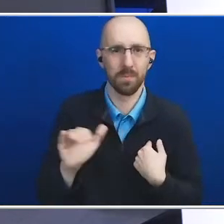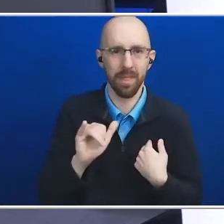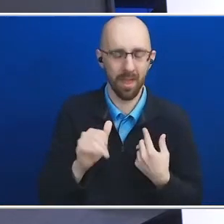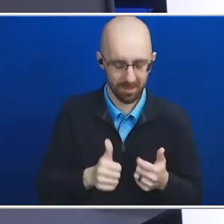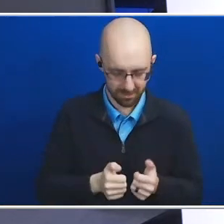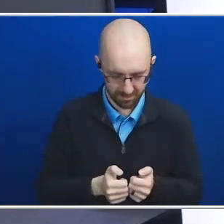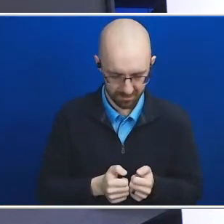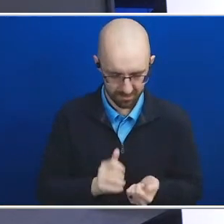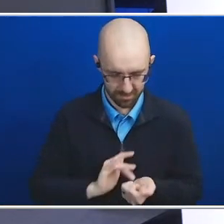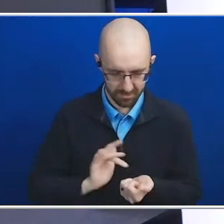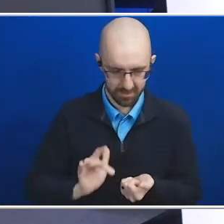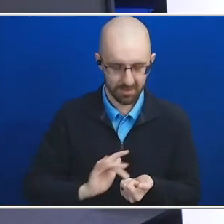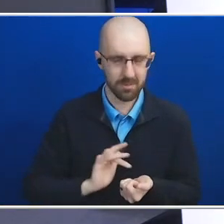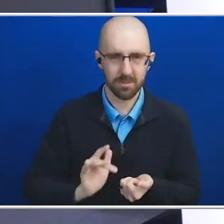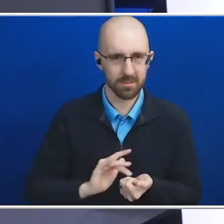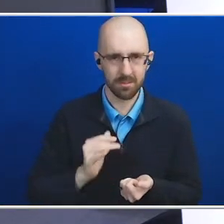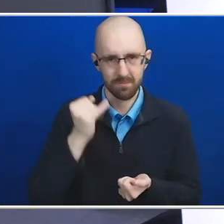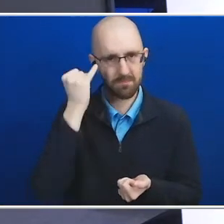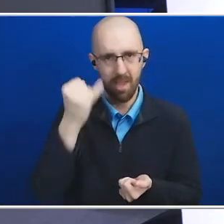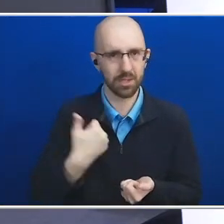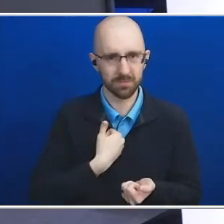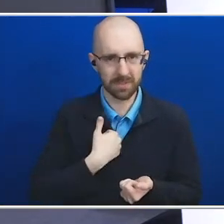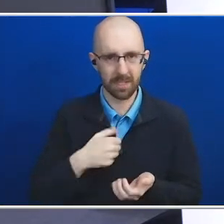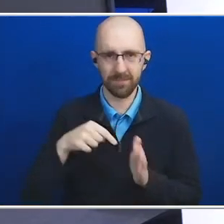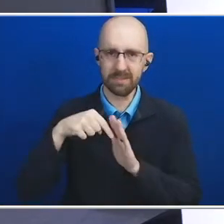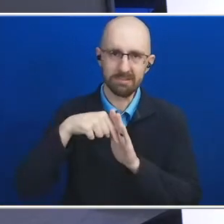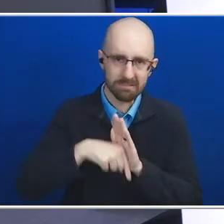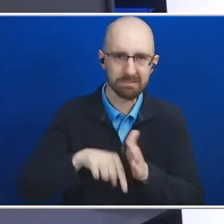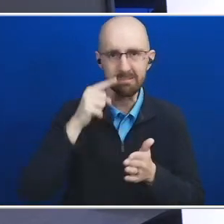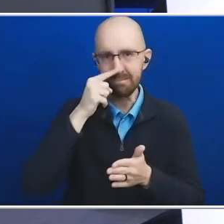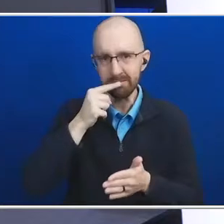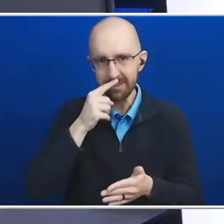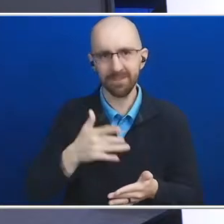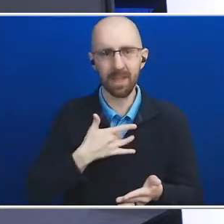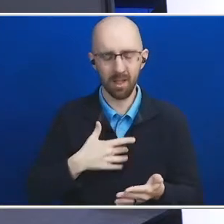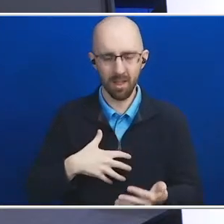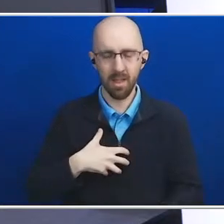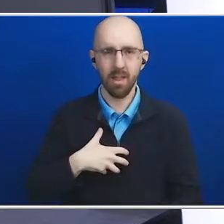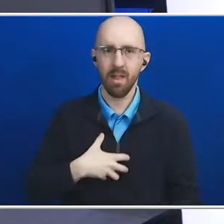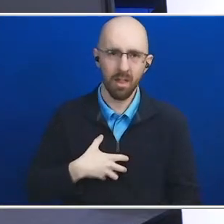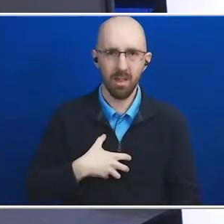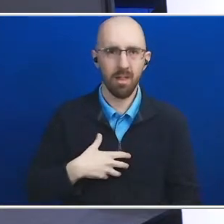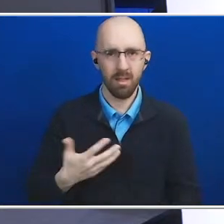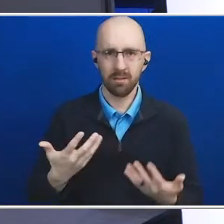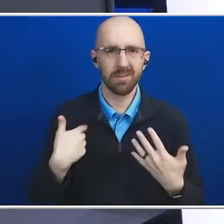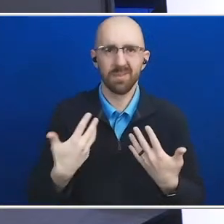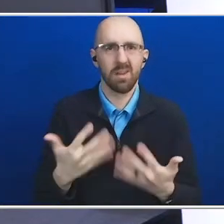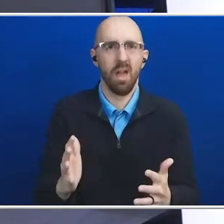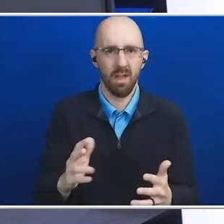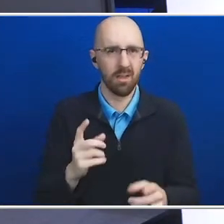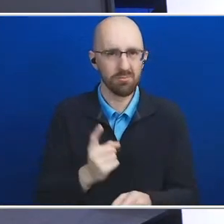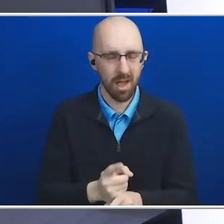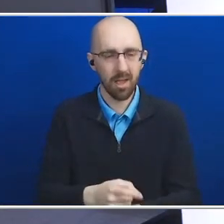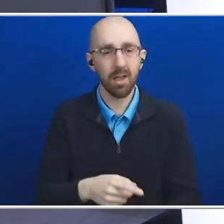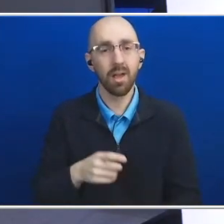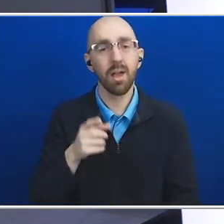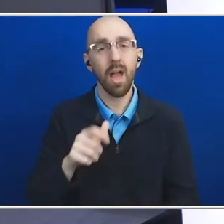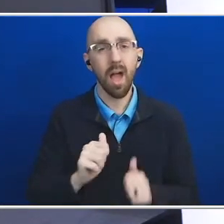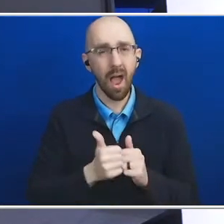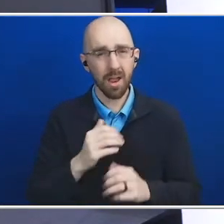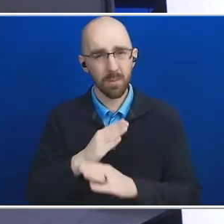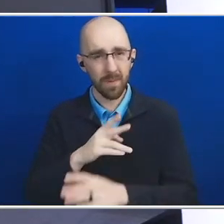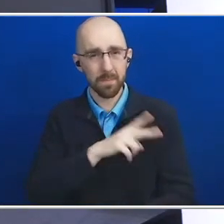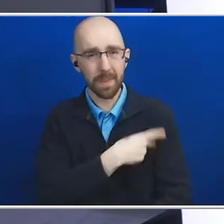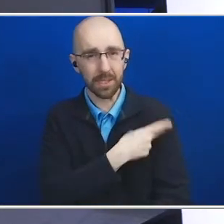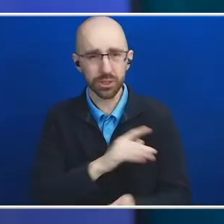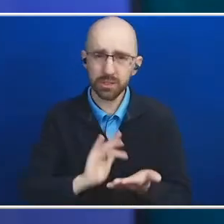and digging deep, and then feel the dread immediately after. Yep. How do you keep patients from doing that and making sure that they get the right